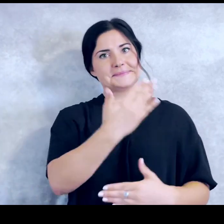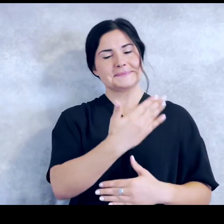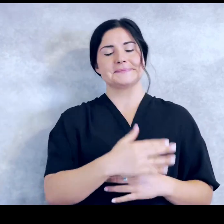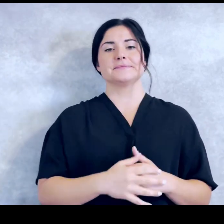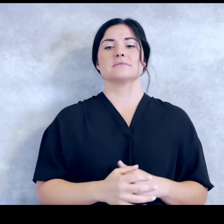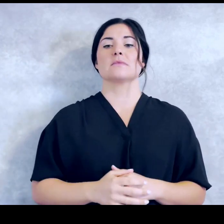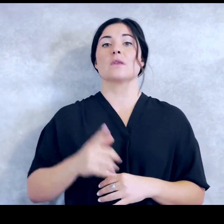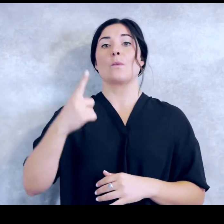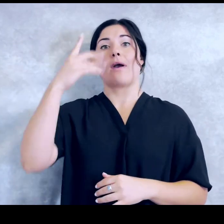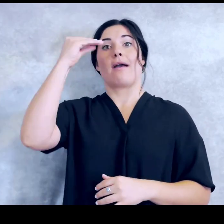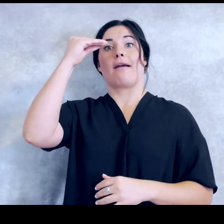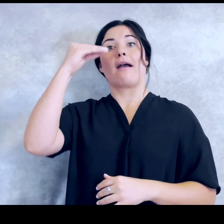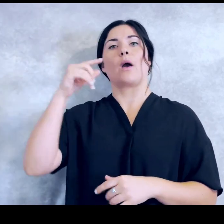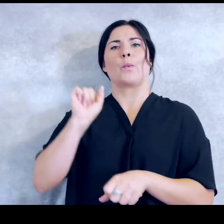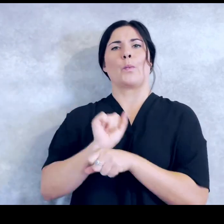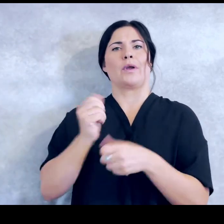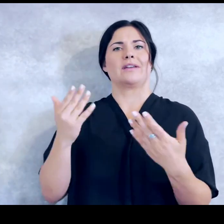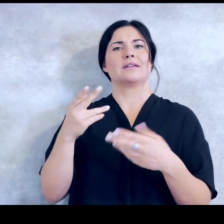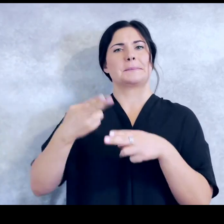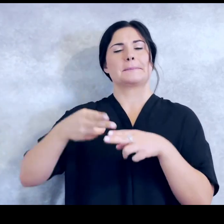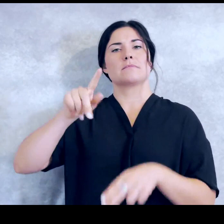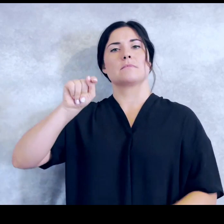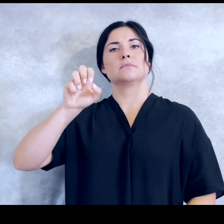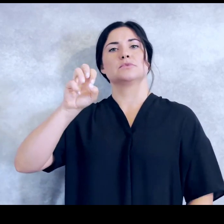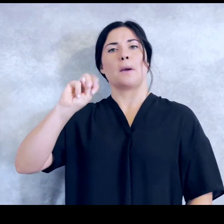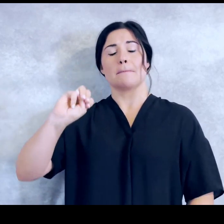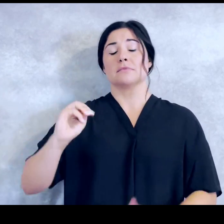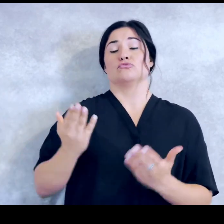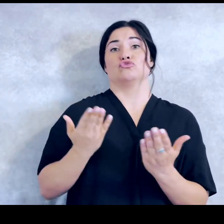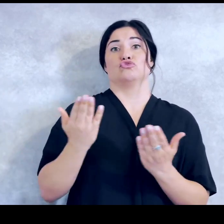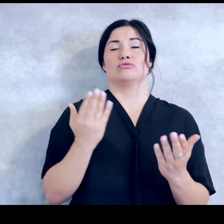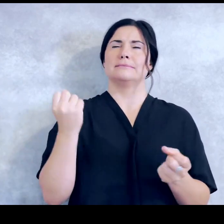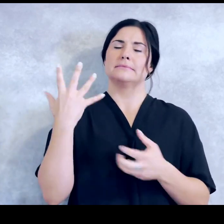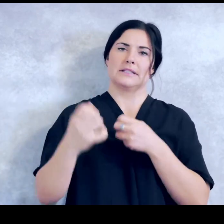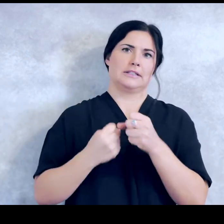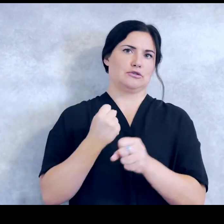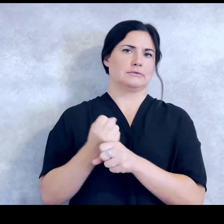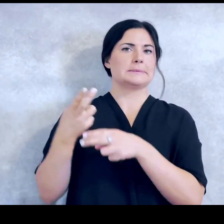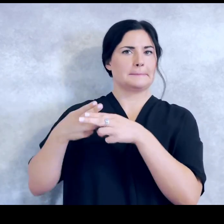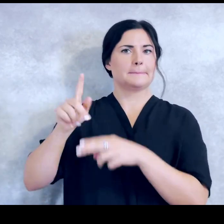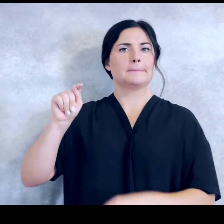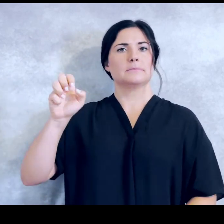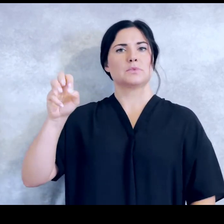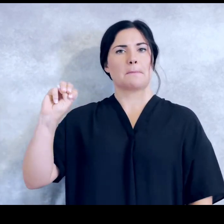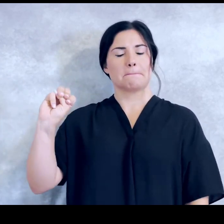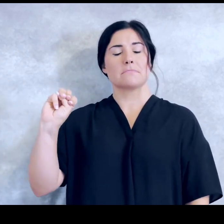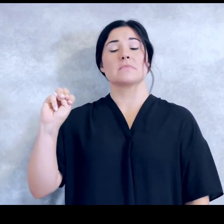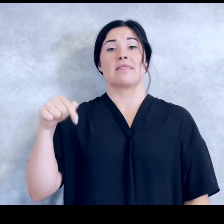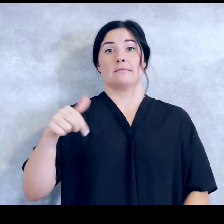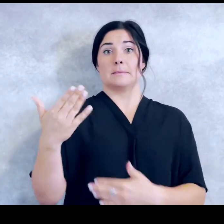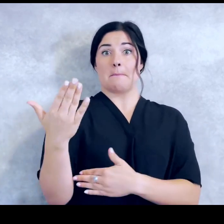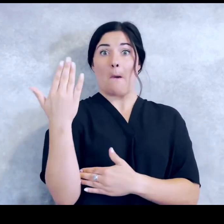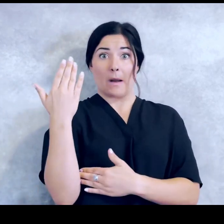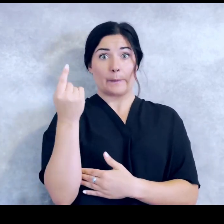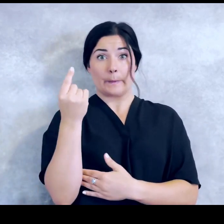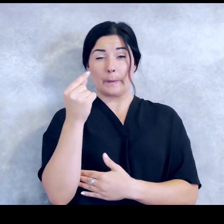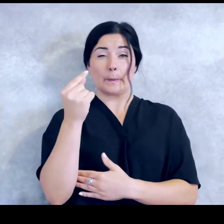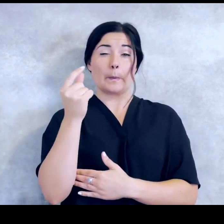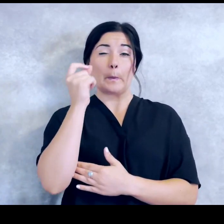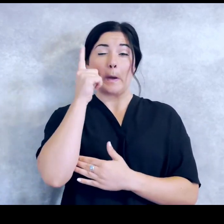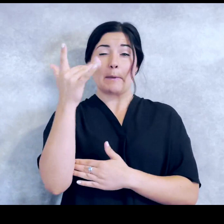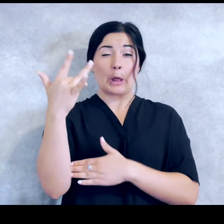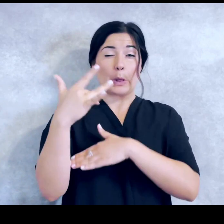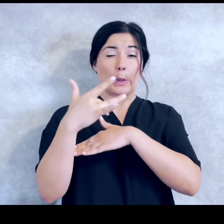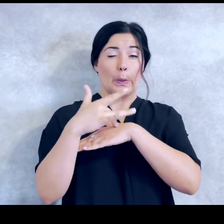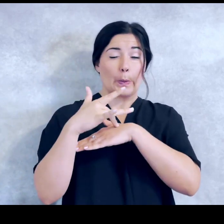serving? We have a guy here. His name is Tom, and he has been serving our church for many, many years. And this morning, he